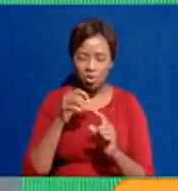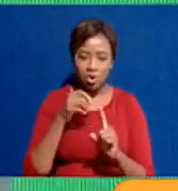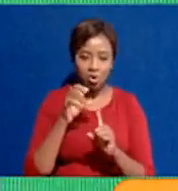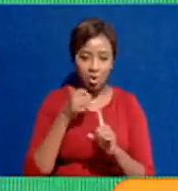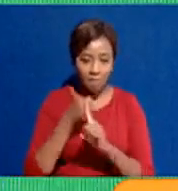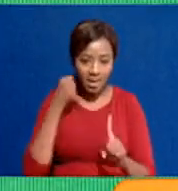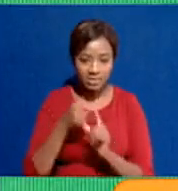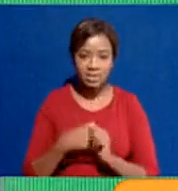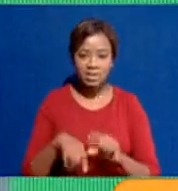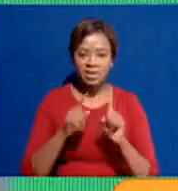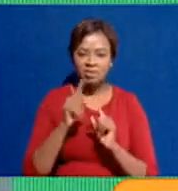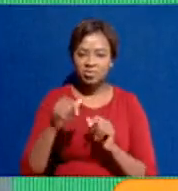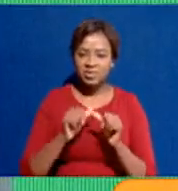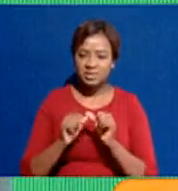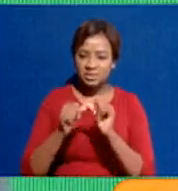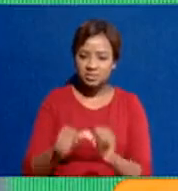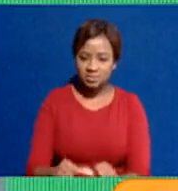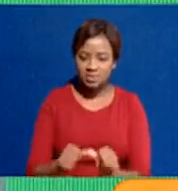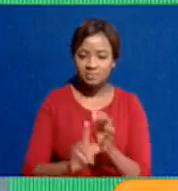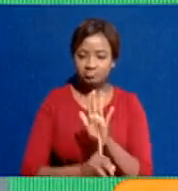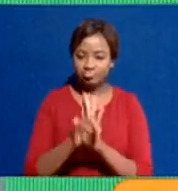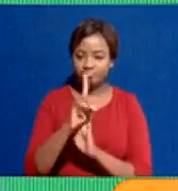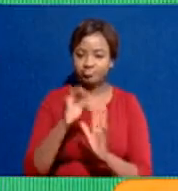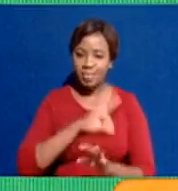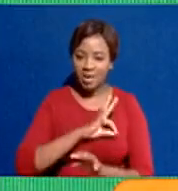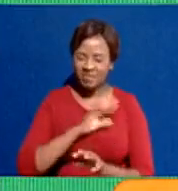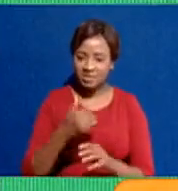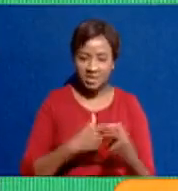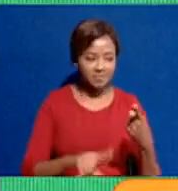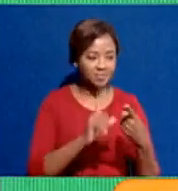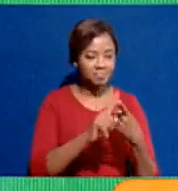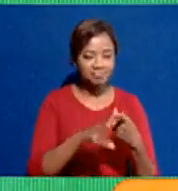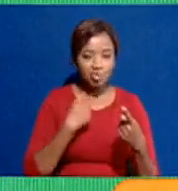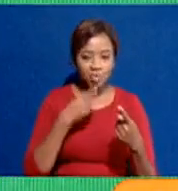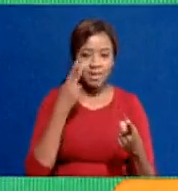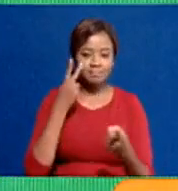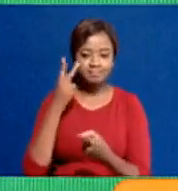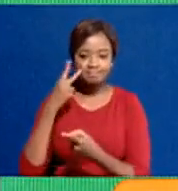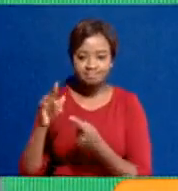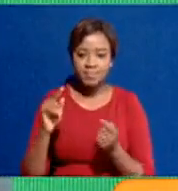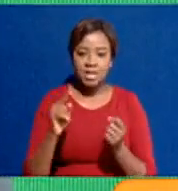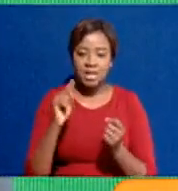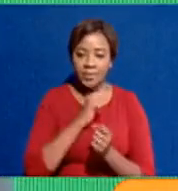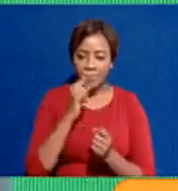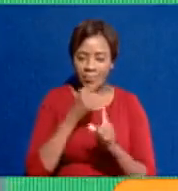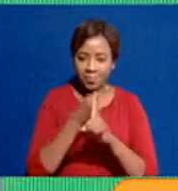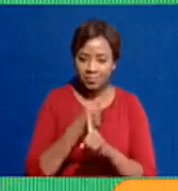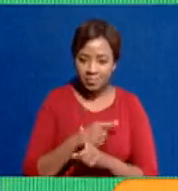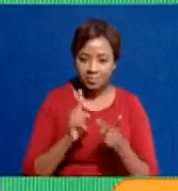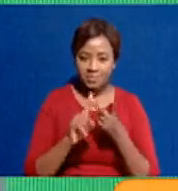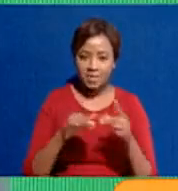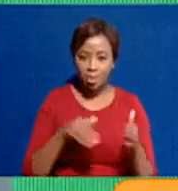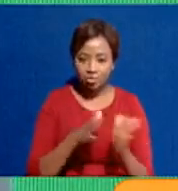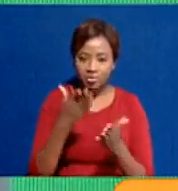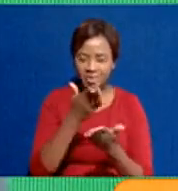offer numerous benefits. One, it aids in identifying business risks and opportunities. And I believe the